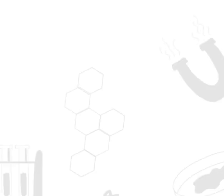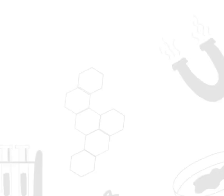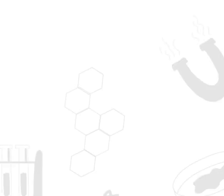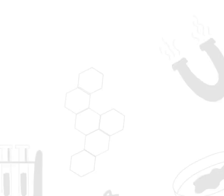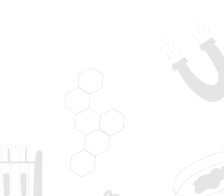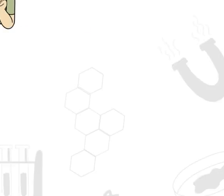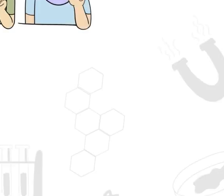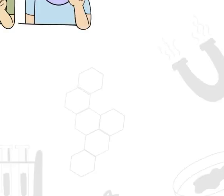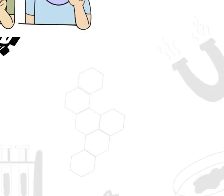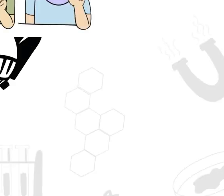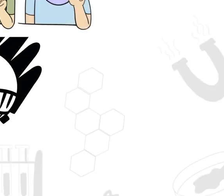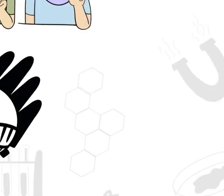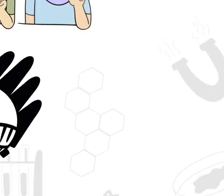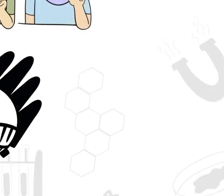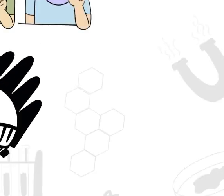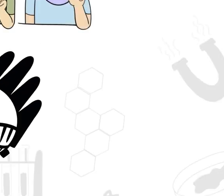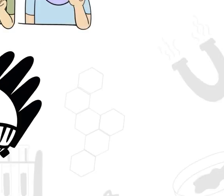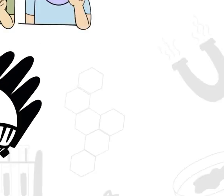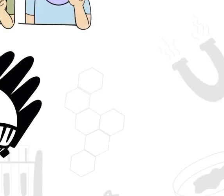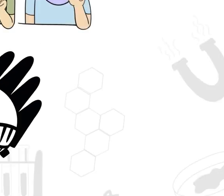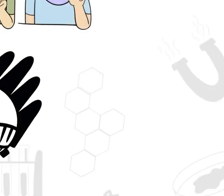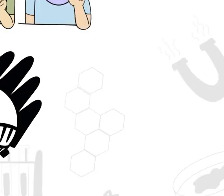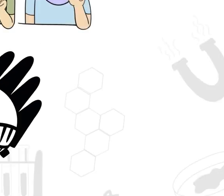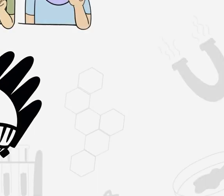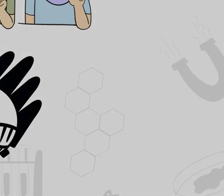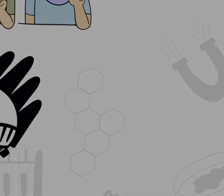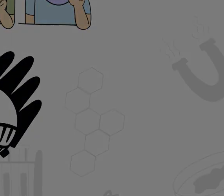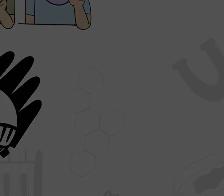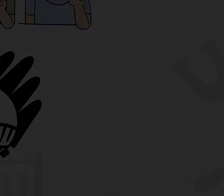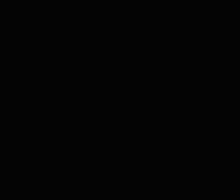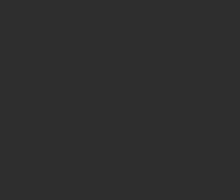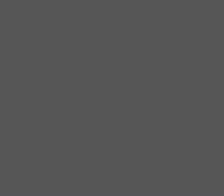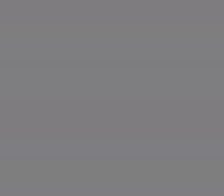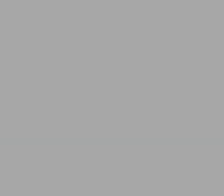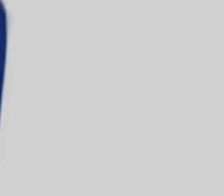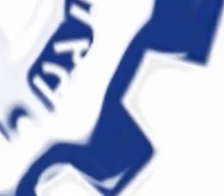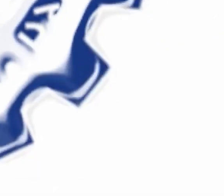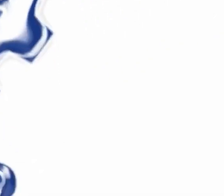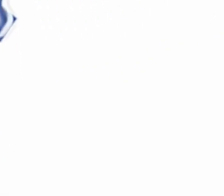Welcome to ISL Enabled Virtual Lab of CSIR.